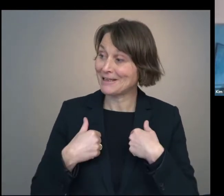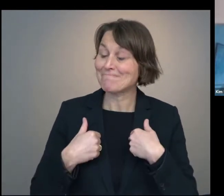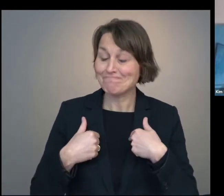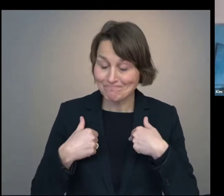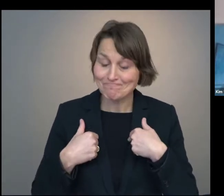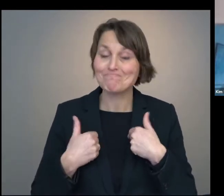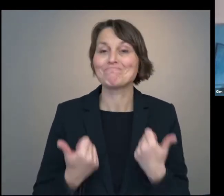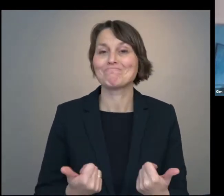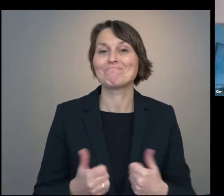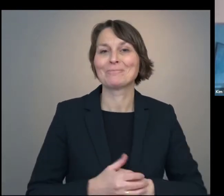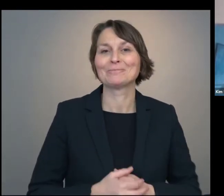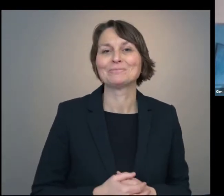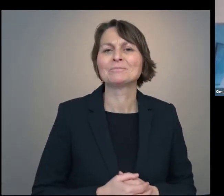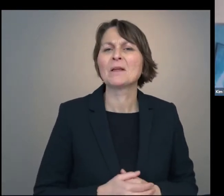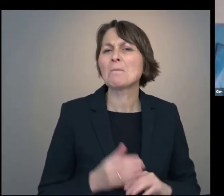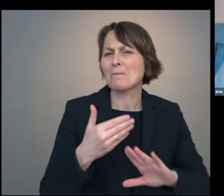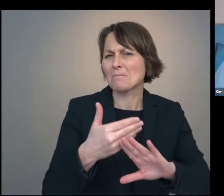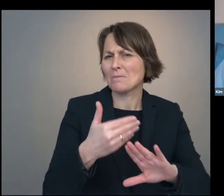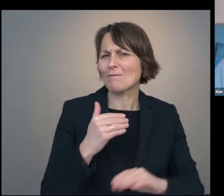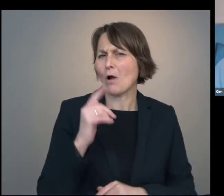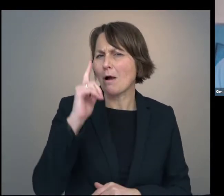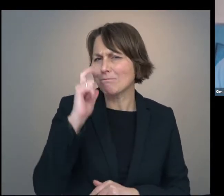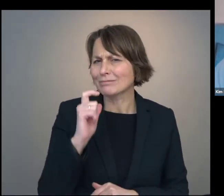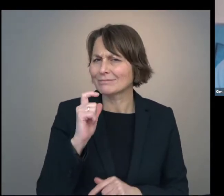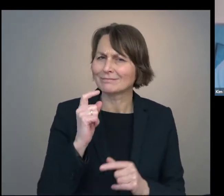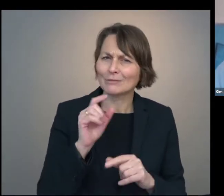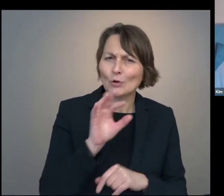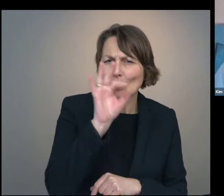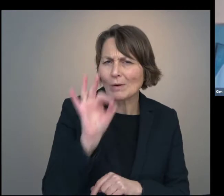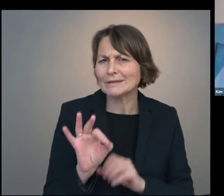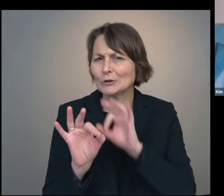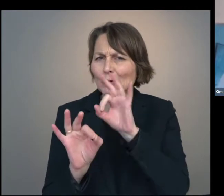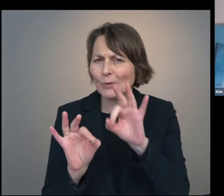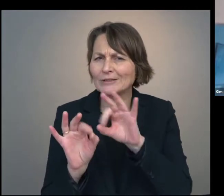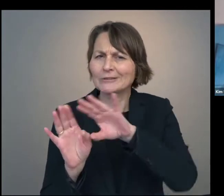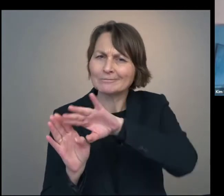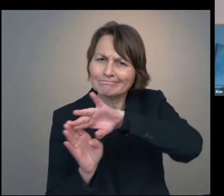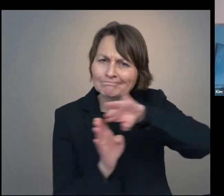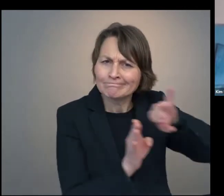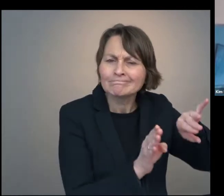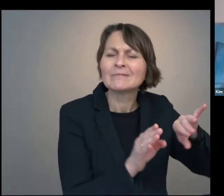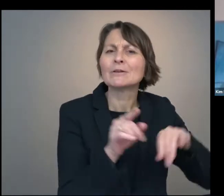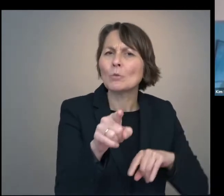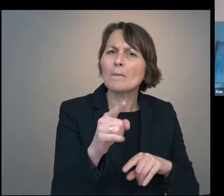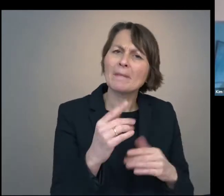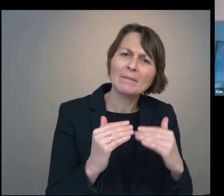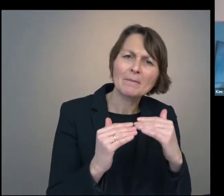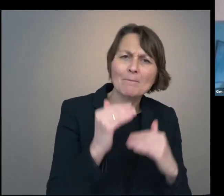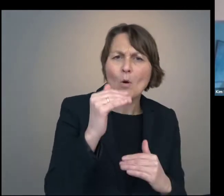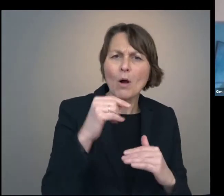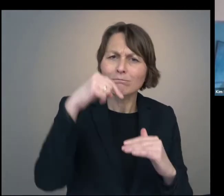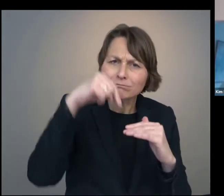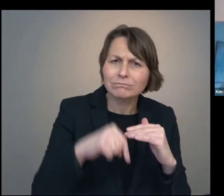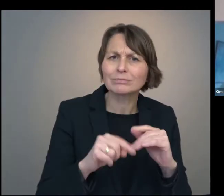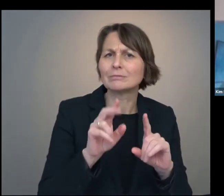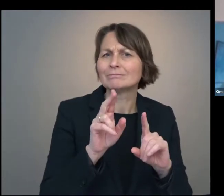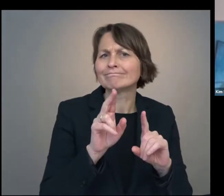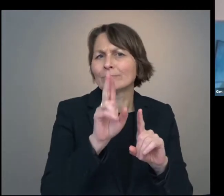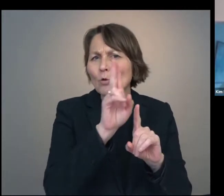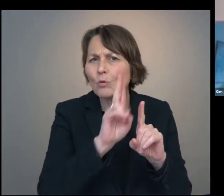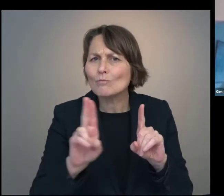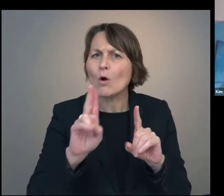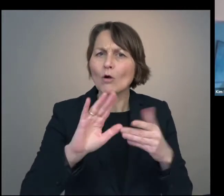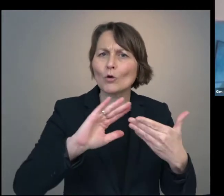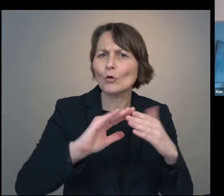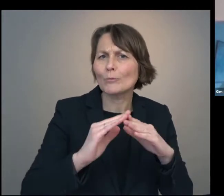me. Would you, Ilham, before we start on the questions, would you like to talk a bit more about the concept of Umbraco Community Hours and the plan for